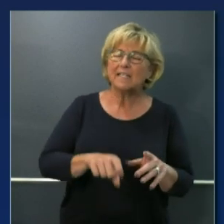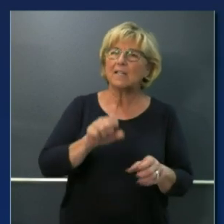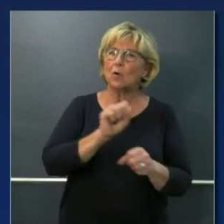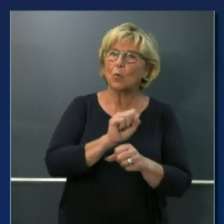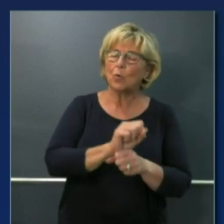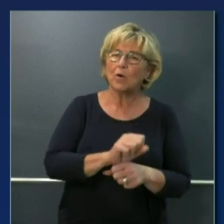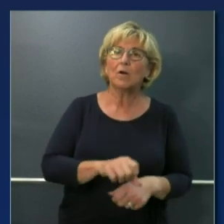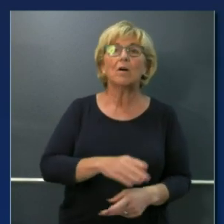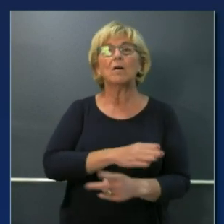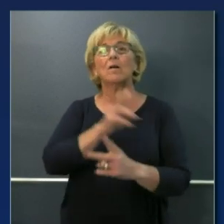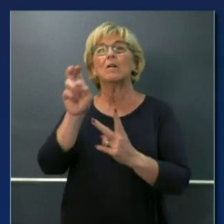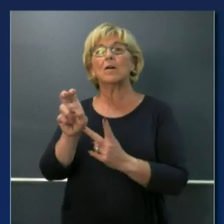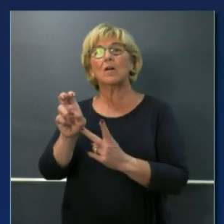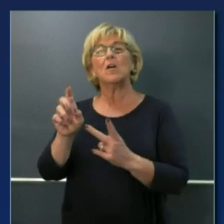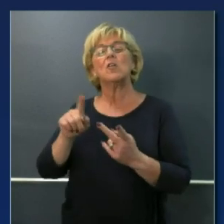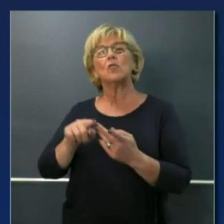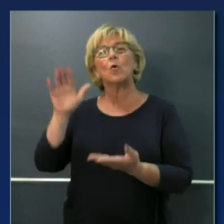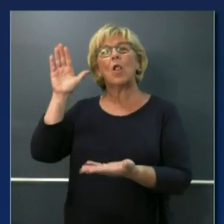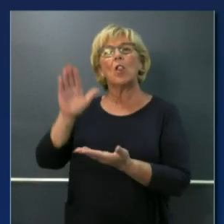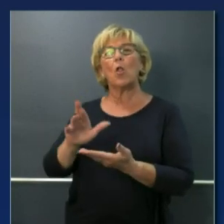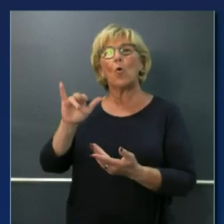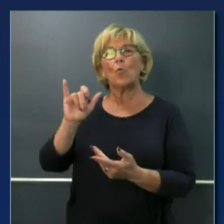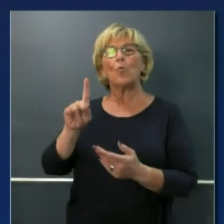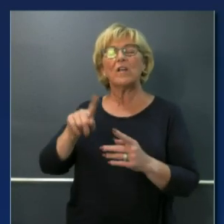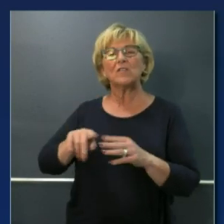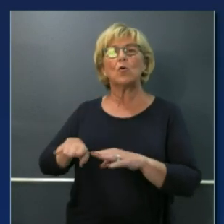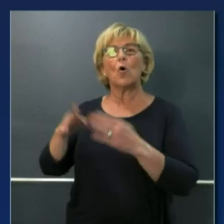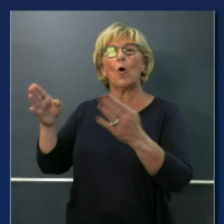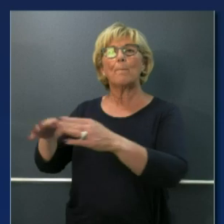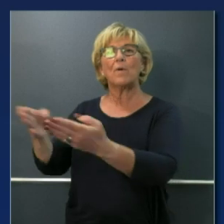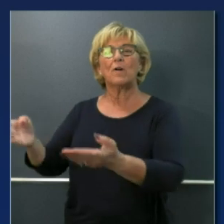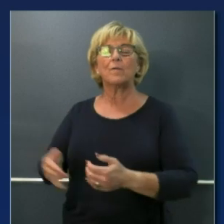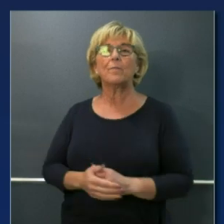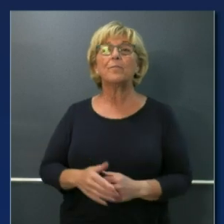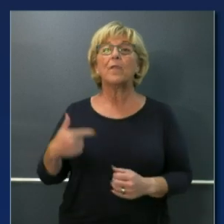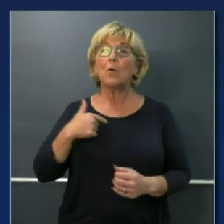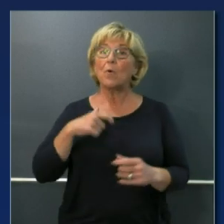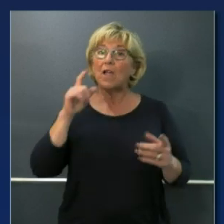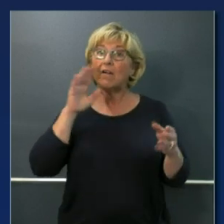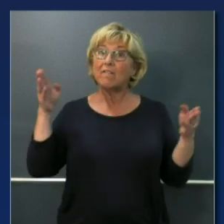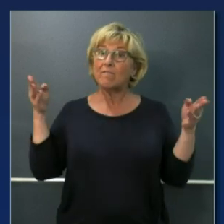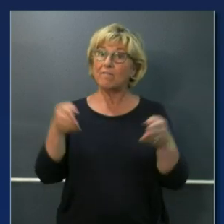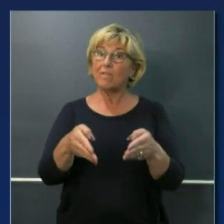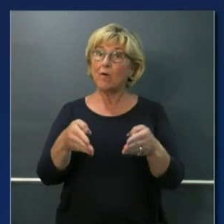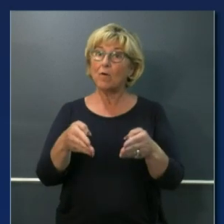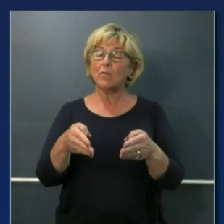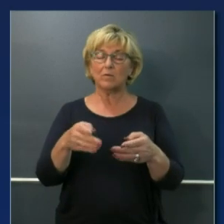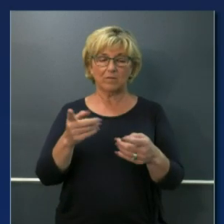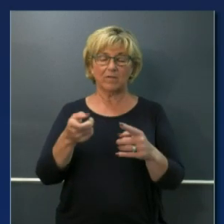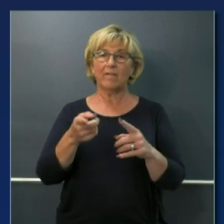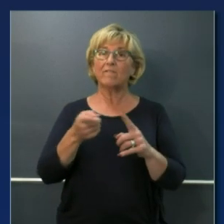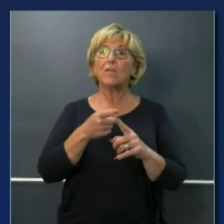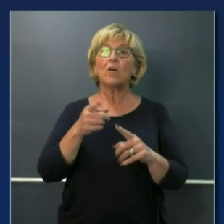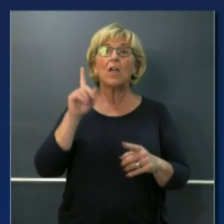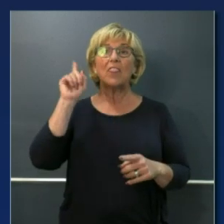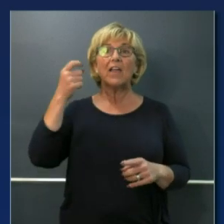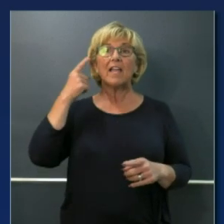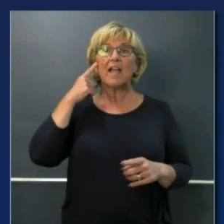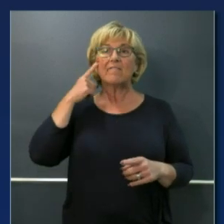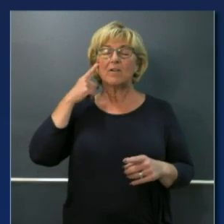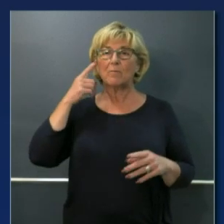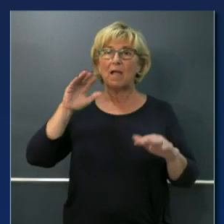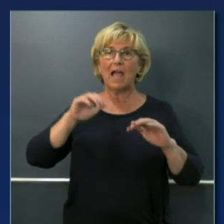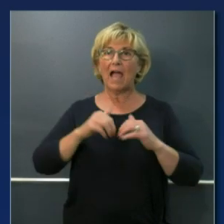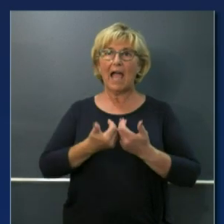workplaces. So the things that need to happen and that we'll be focusing now together, we'll be first of all focusing on government actions. So what are the kinds